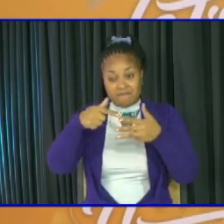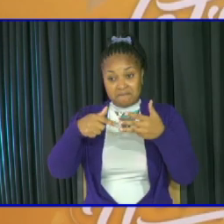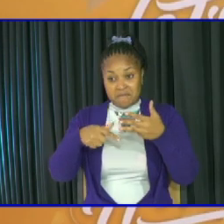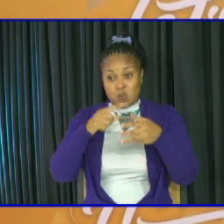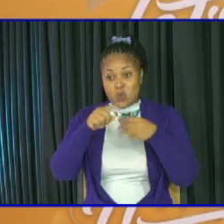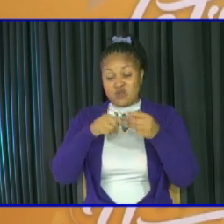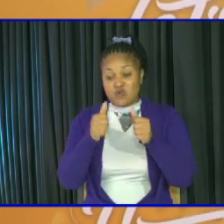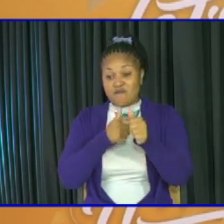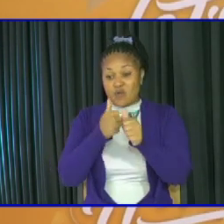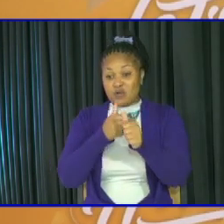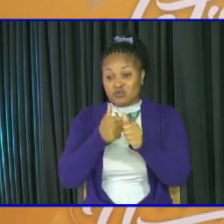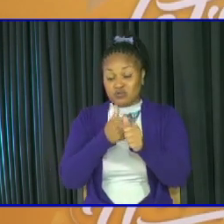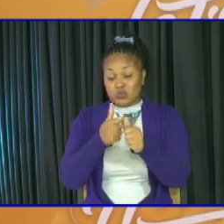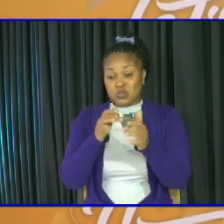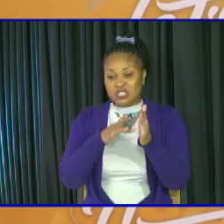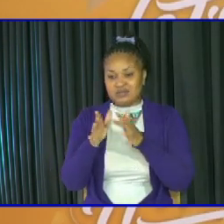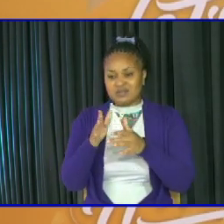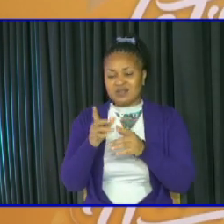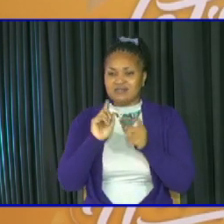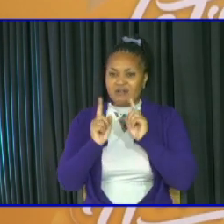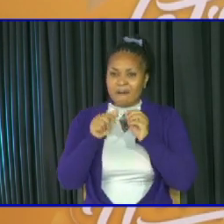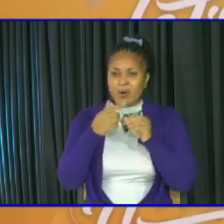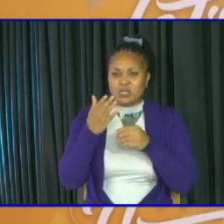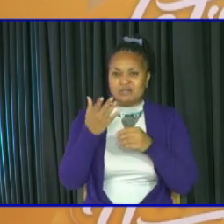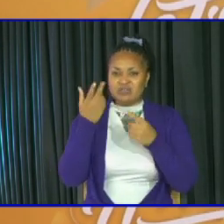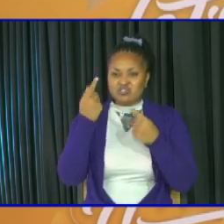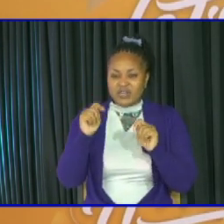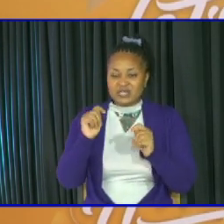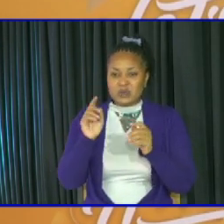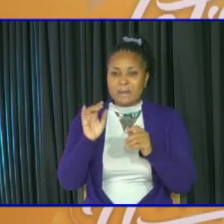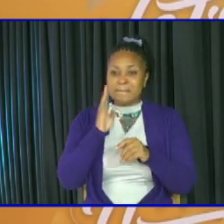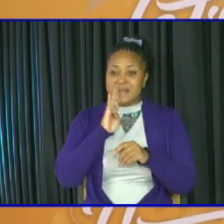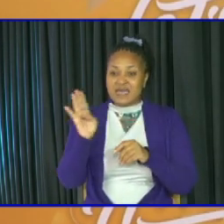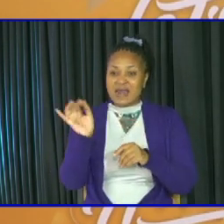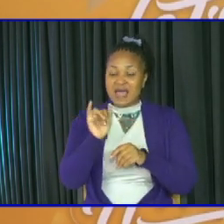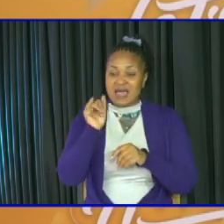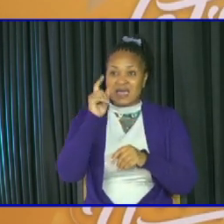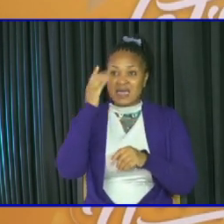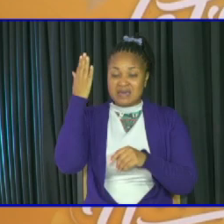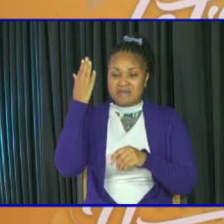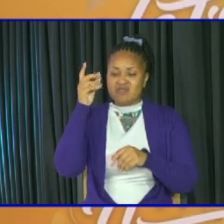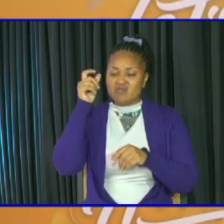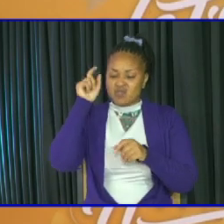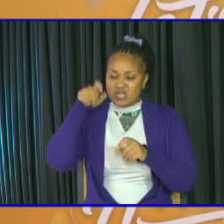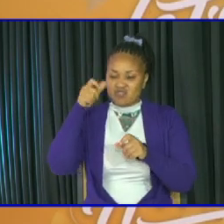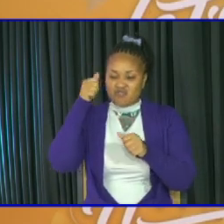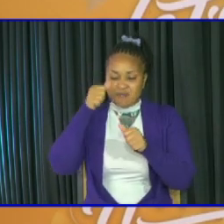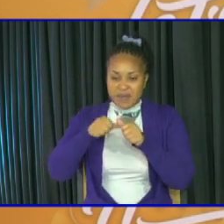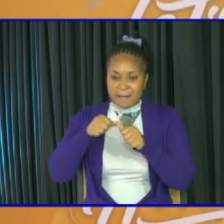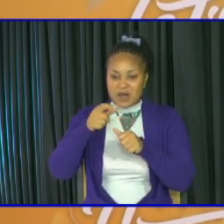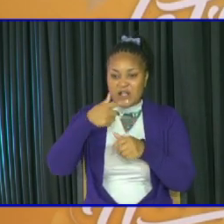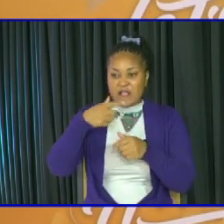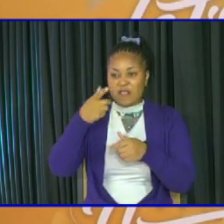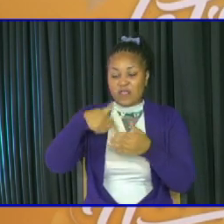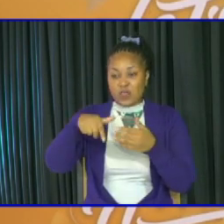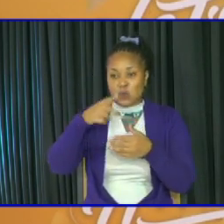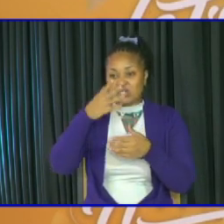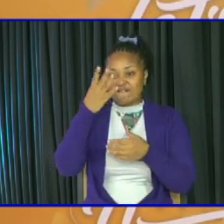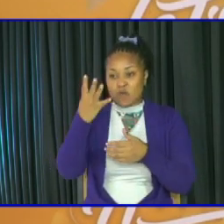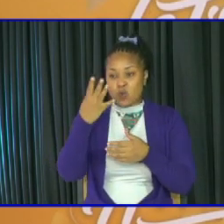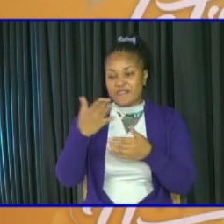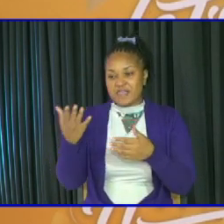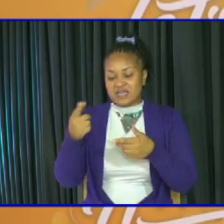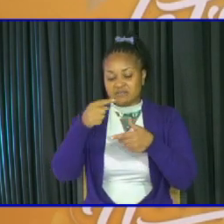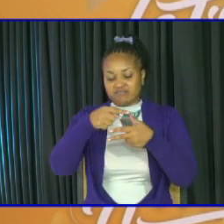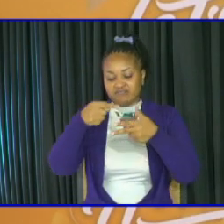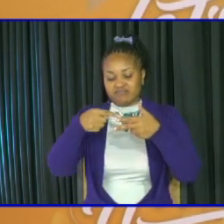to talk about him and seek to be like him. Remember these four dimensions, and as you cultivate them and nourish